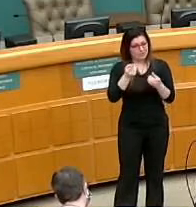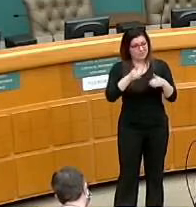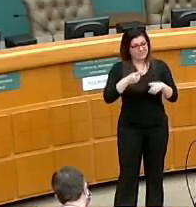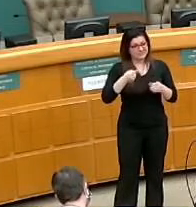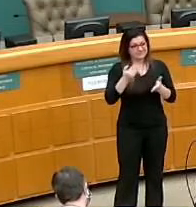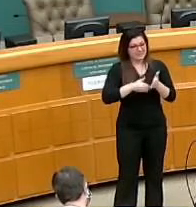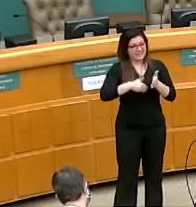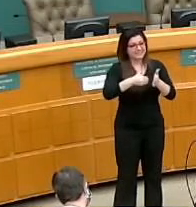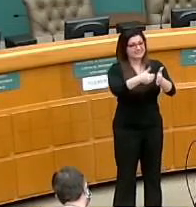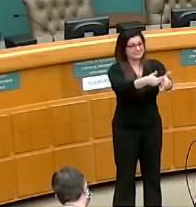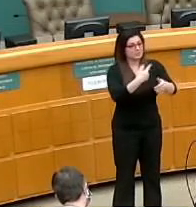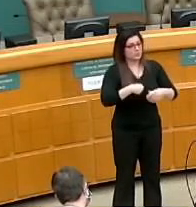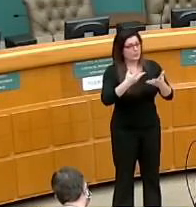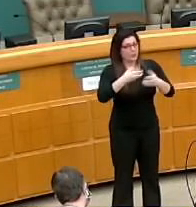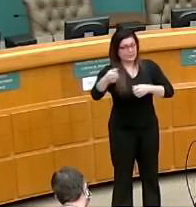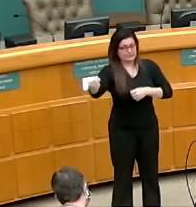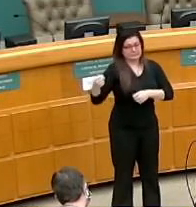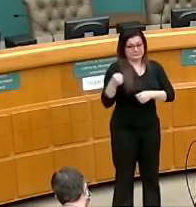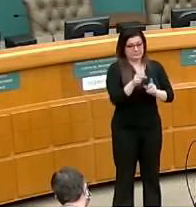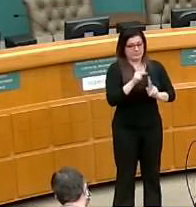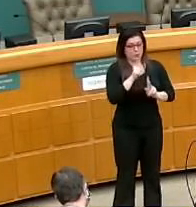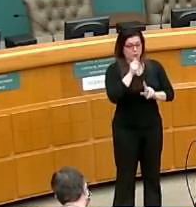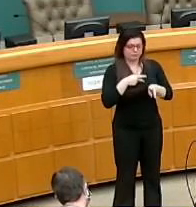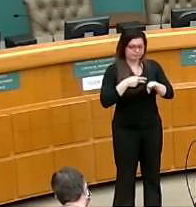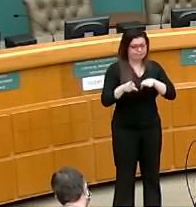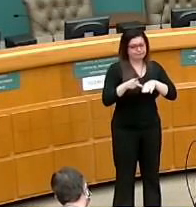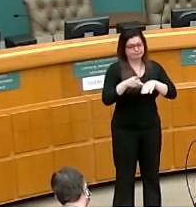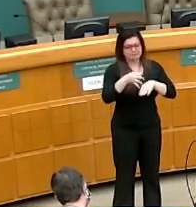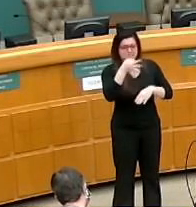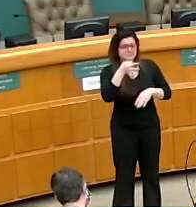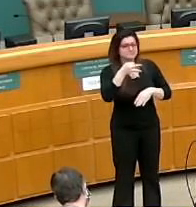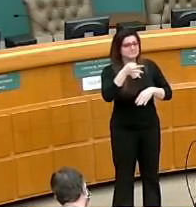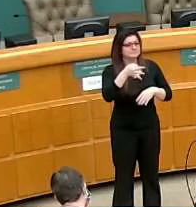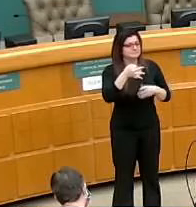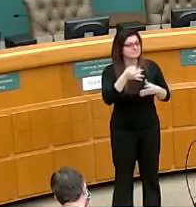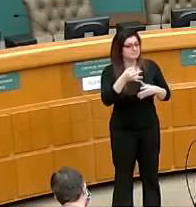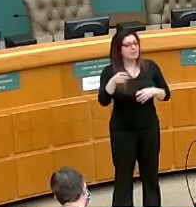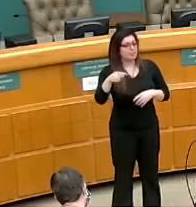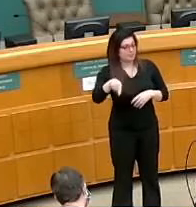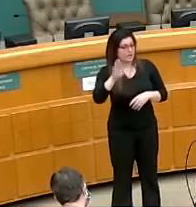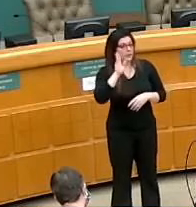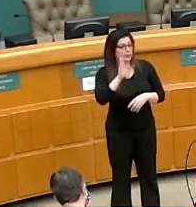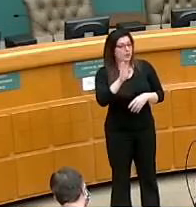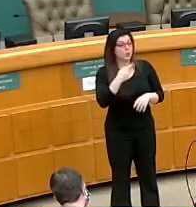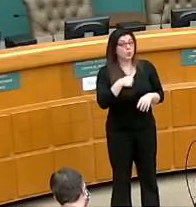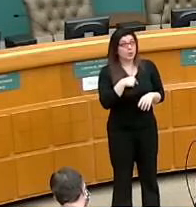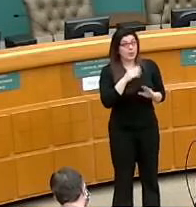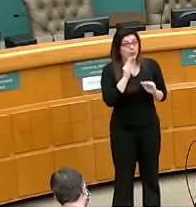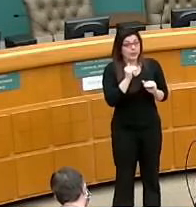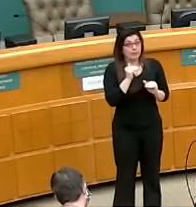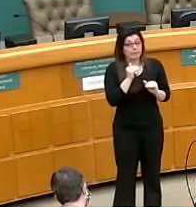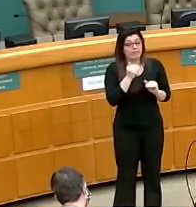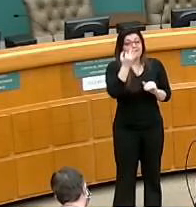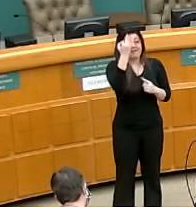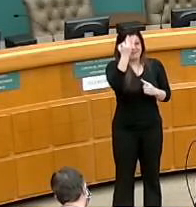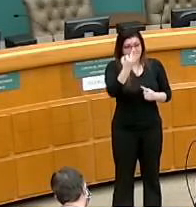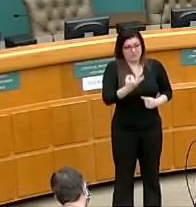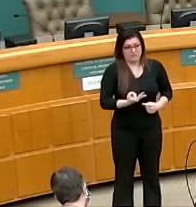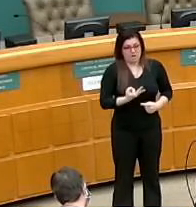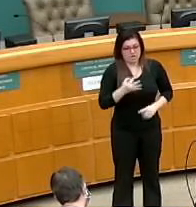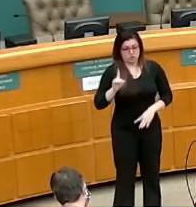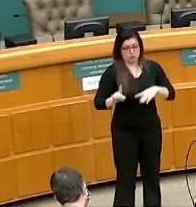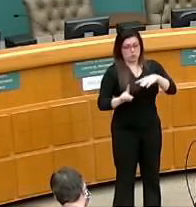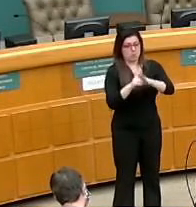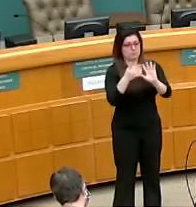and those professionals here. And so they will be coming in. Our plan right now is to have them come in every Friday